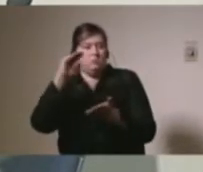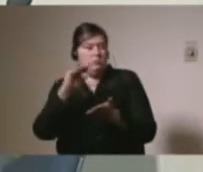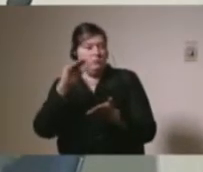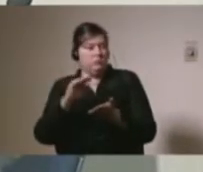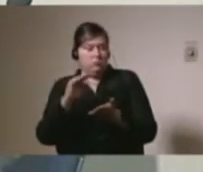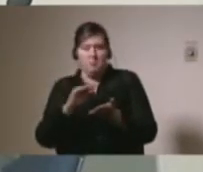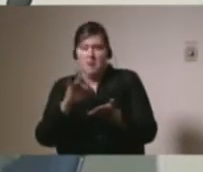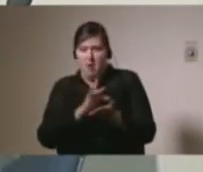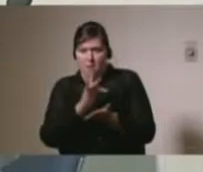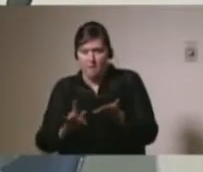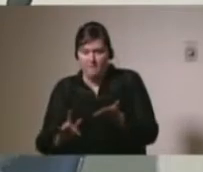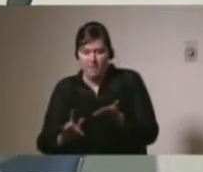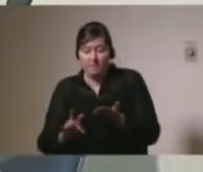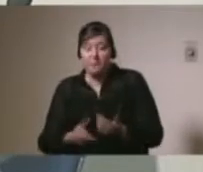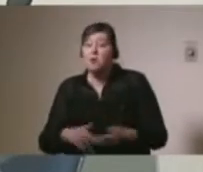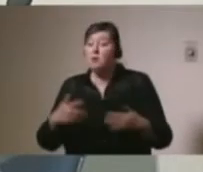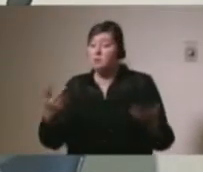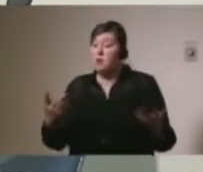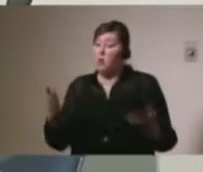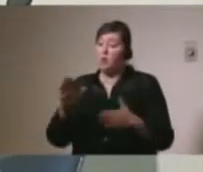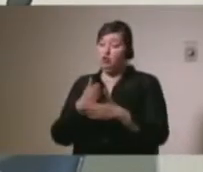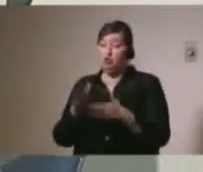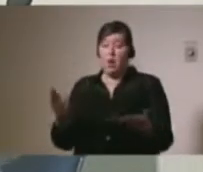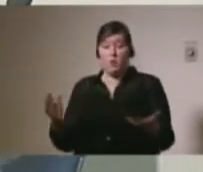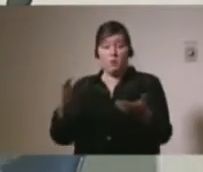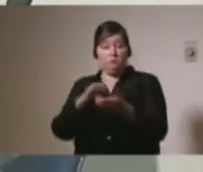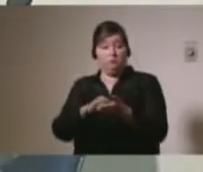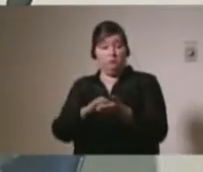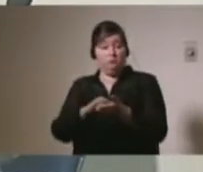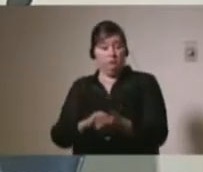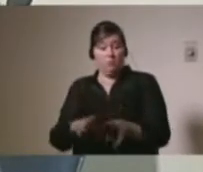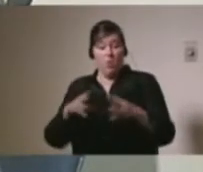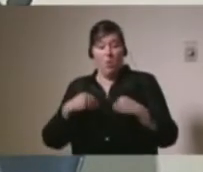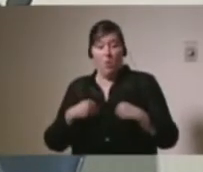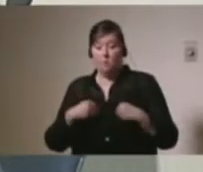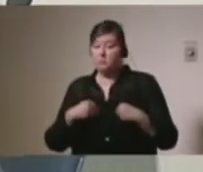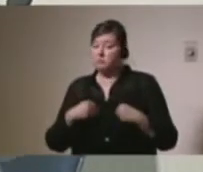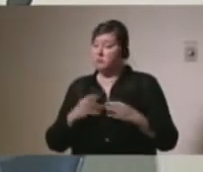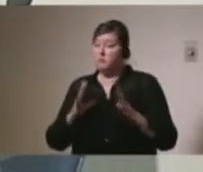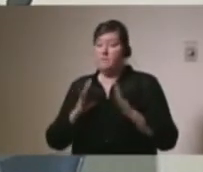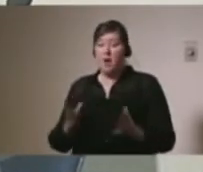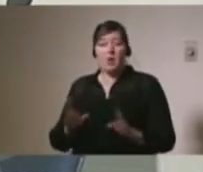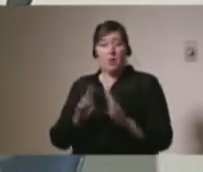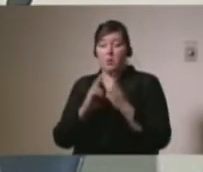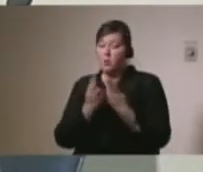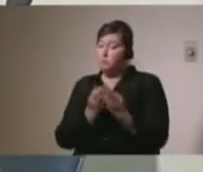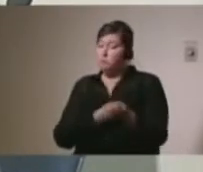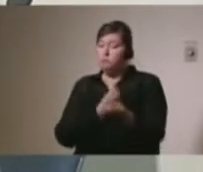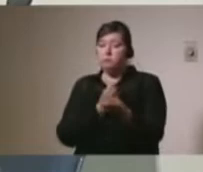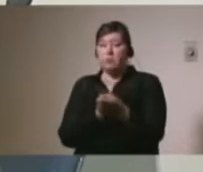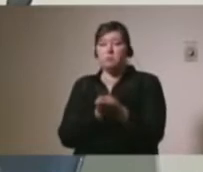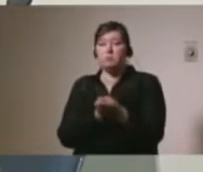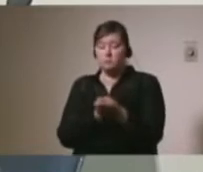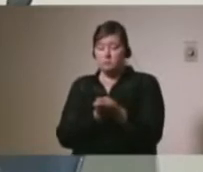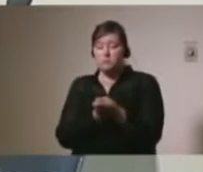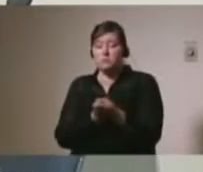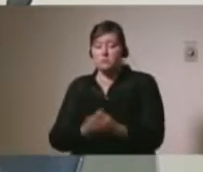share ownership was one of the answers. And the union wasn't opposed to that. That was the